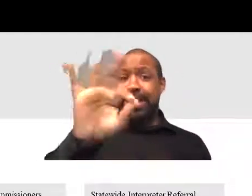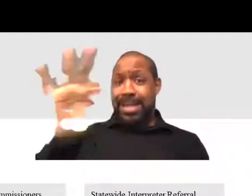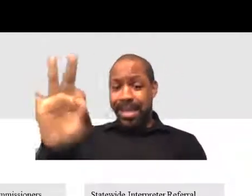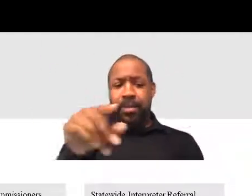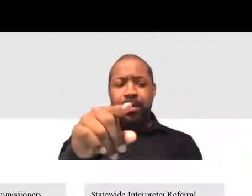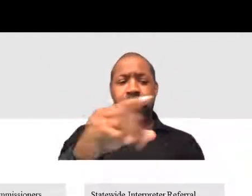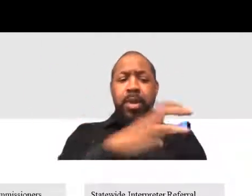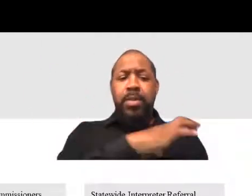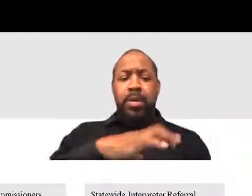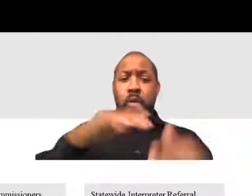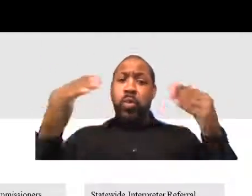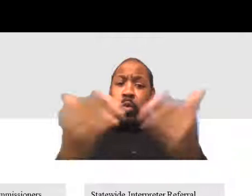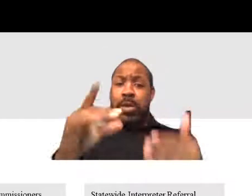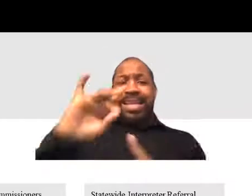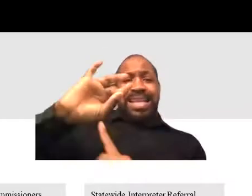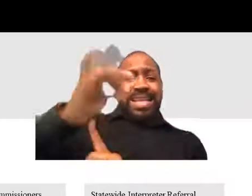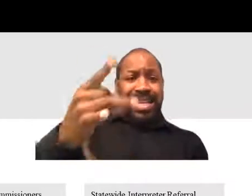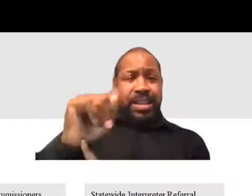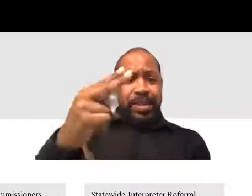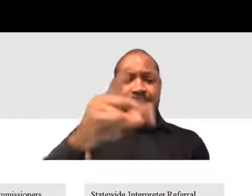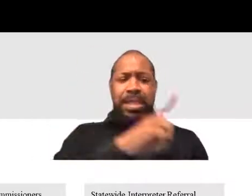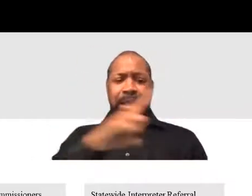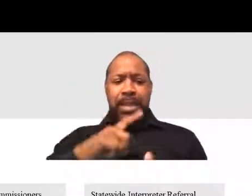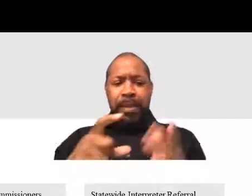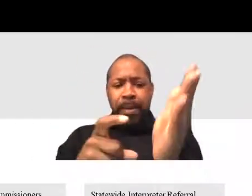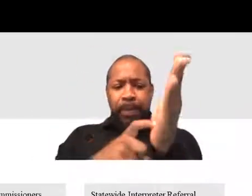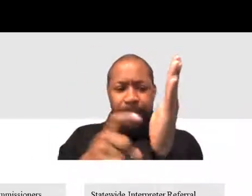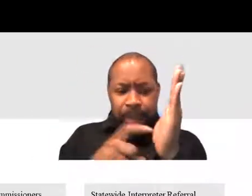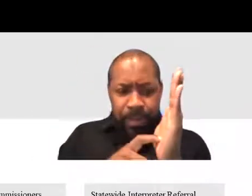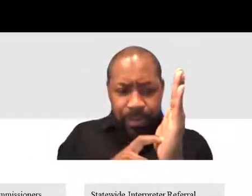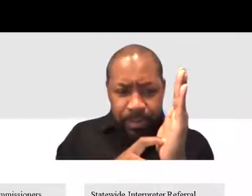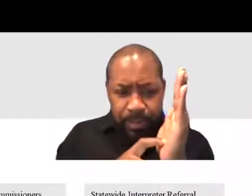And after that same year,